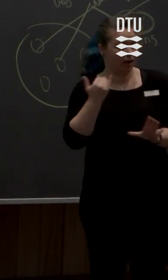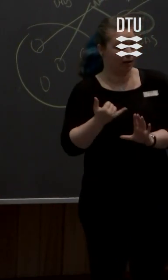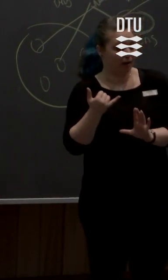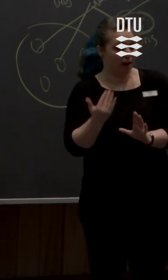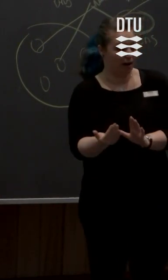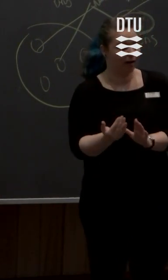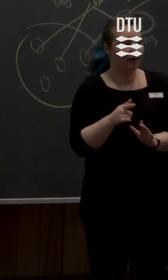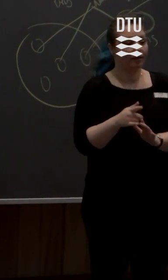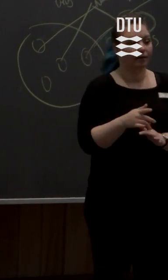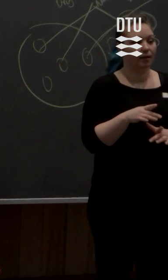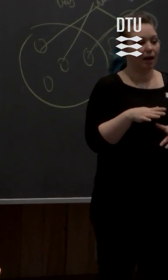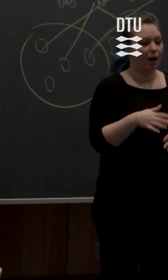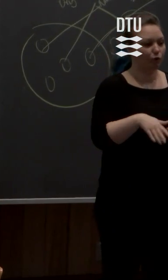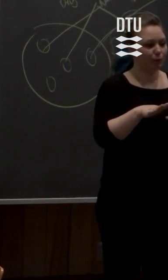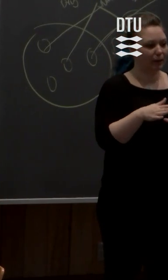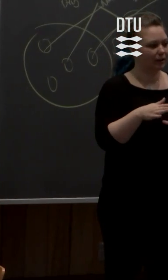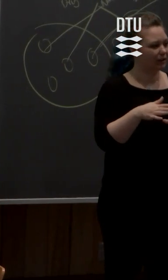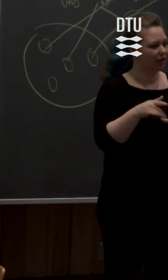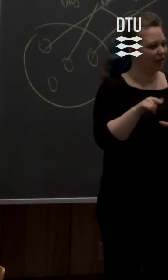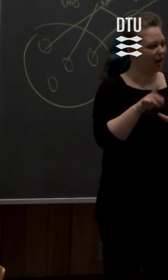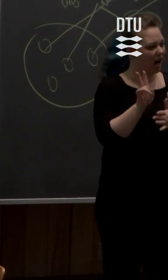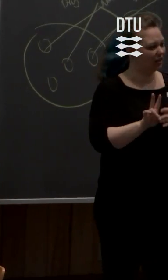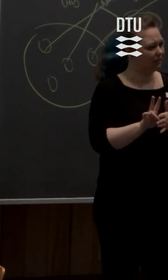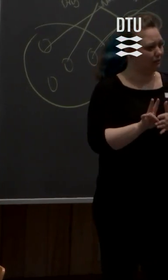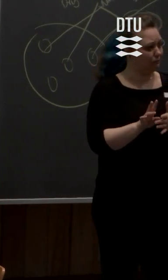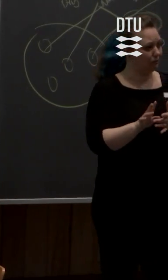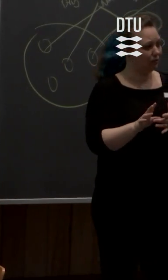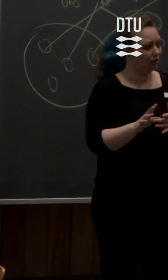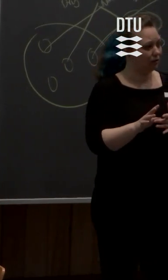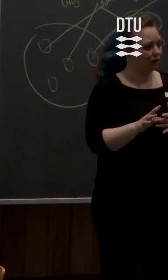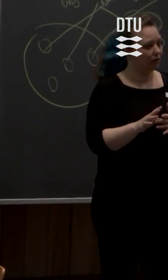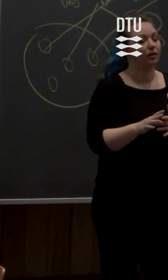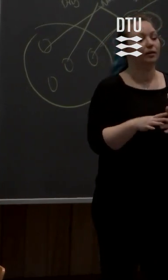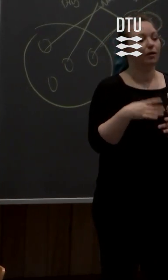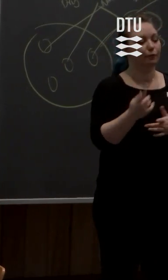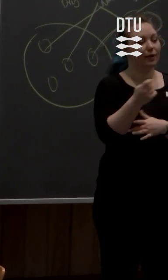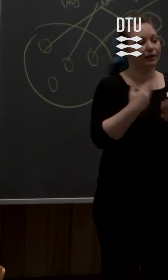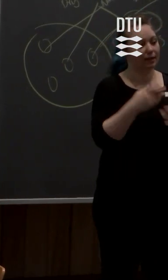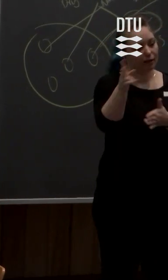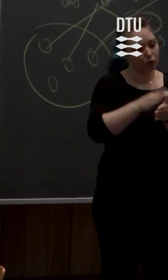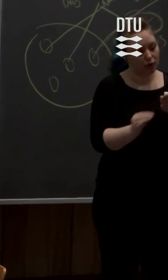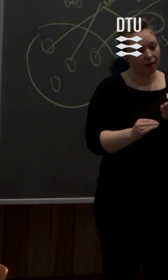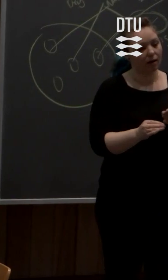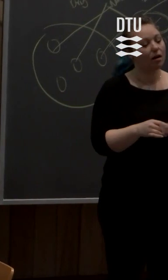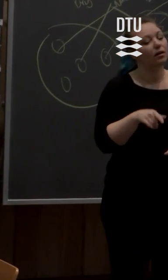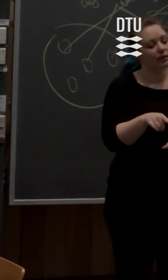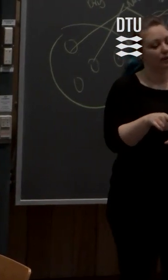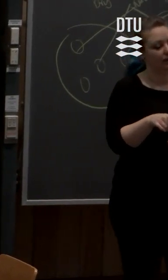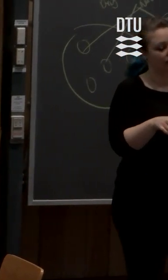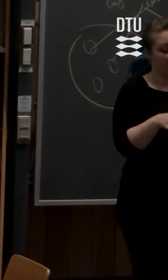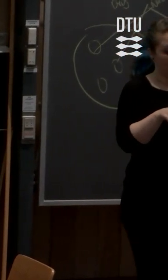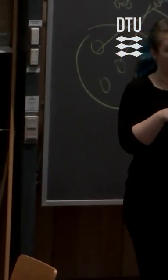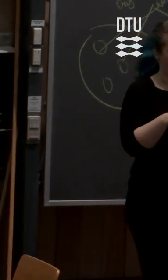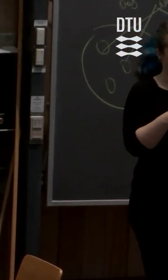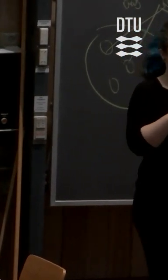called respect and results. And it's all about we want to deliver results without compromising on respect. And he felt so deeply about